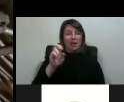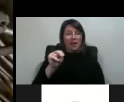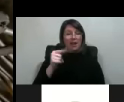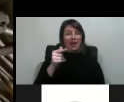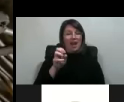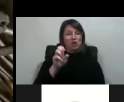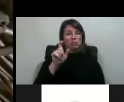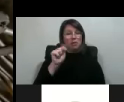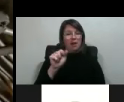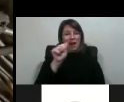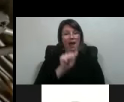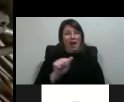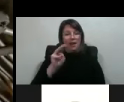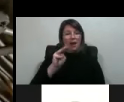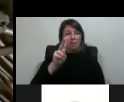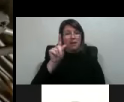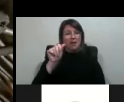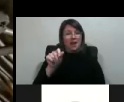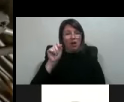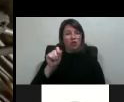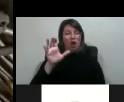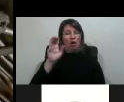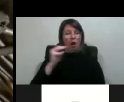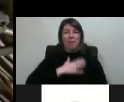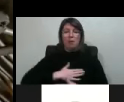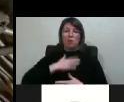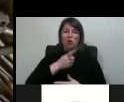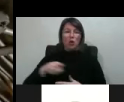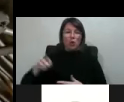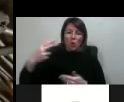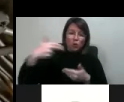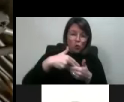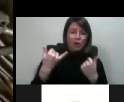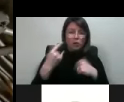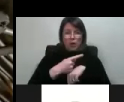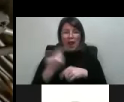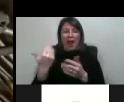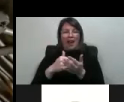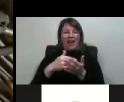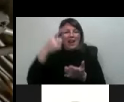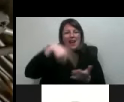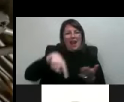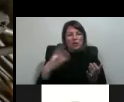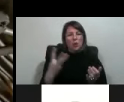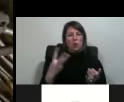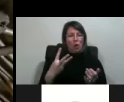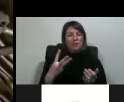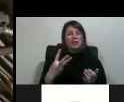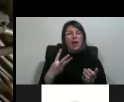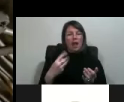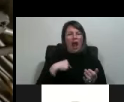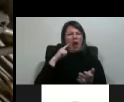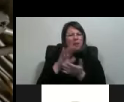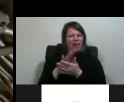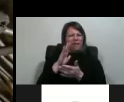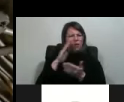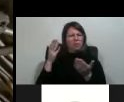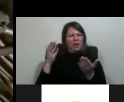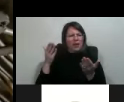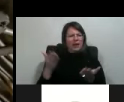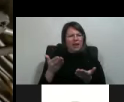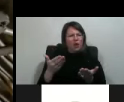publicengagement@mbta.com. We appreciate you joining us today. And again, next Wednesday, I believe we will be doing